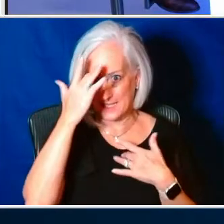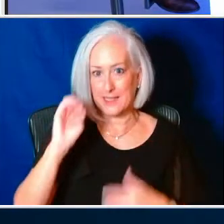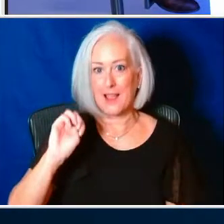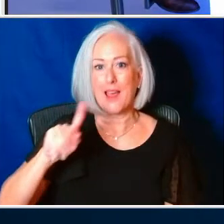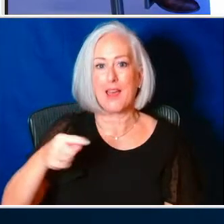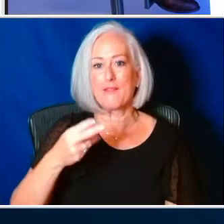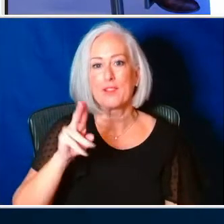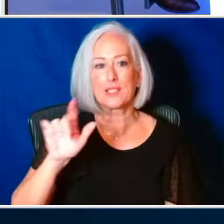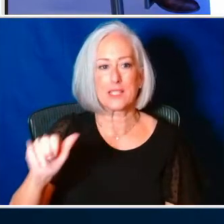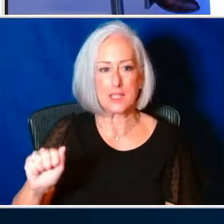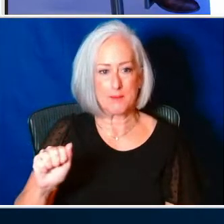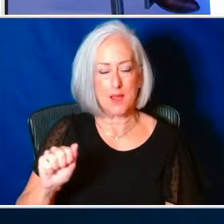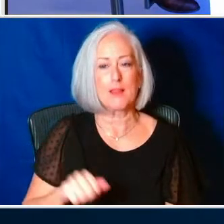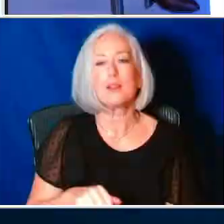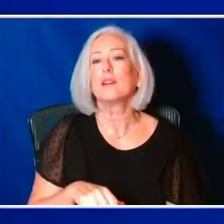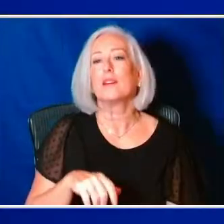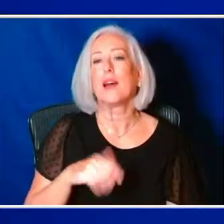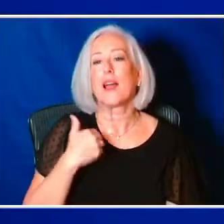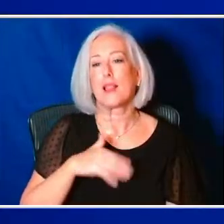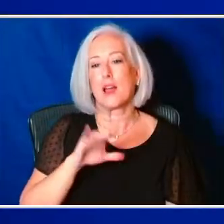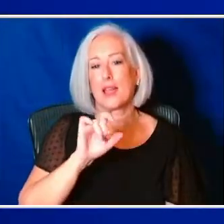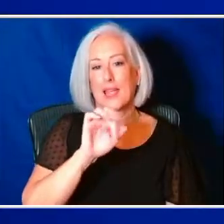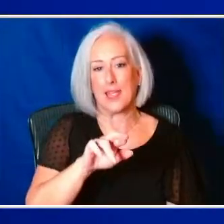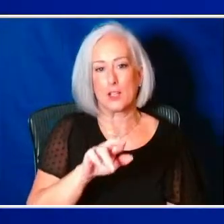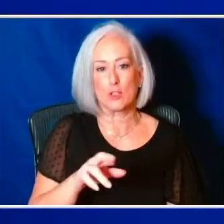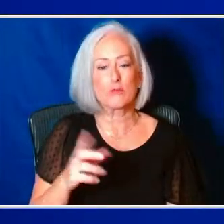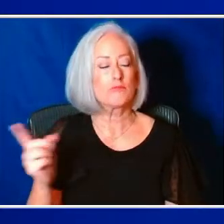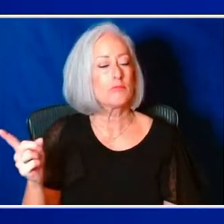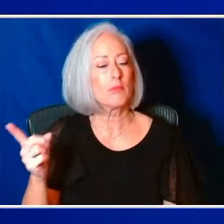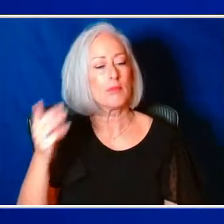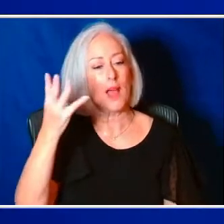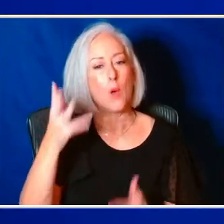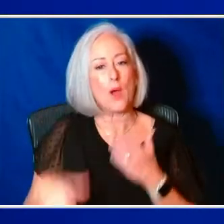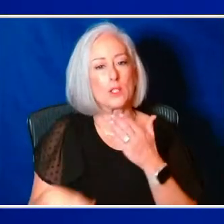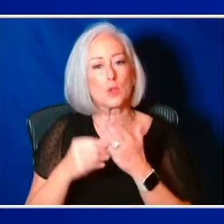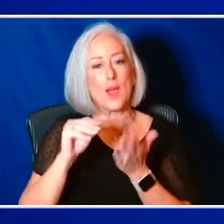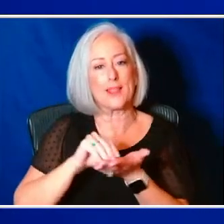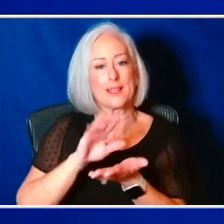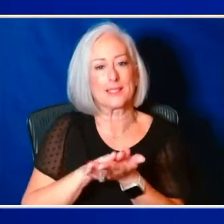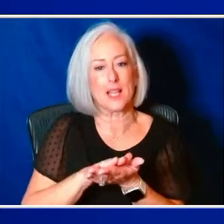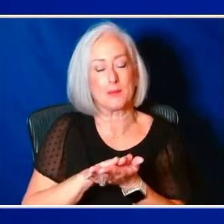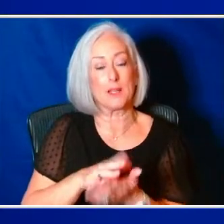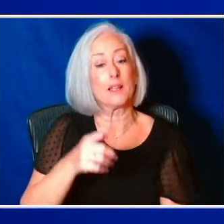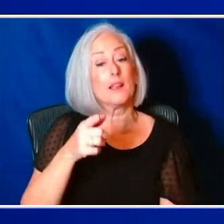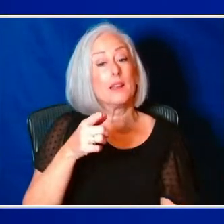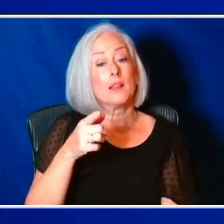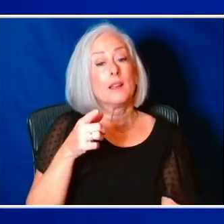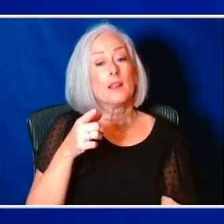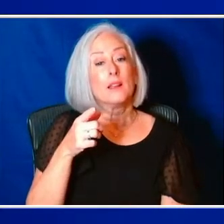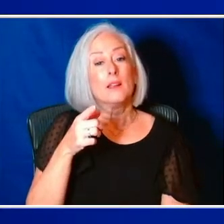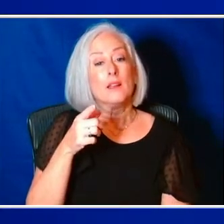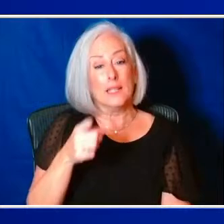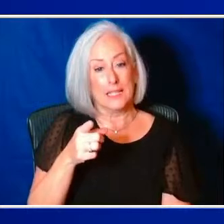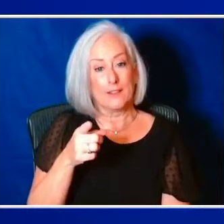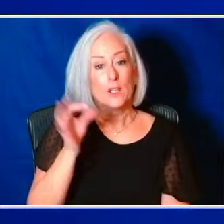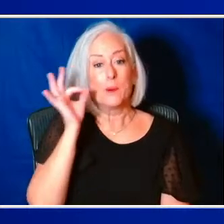ID standpoint as well? I mean, it's pretty well documented also when smoking marijuana,